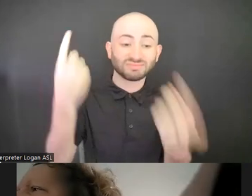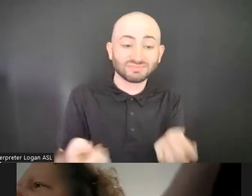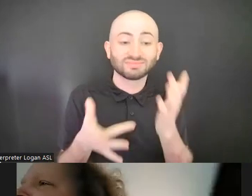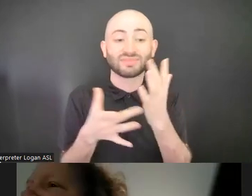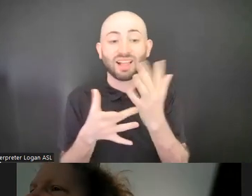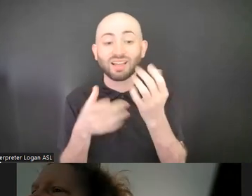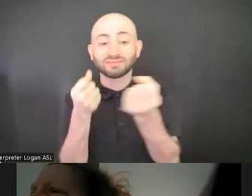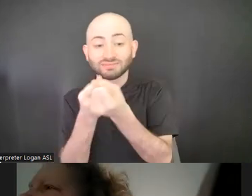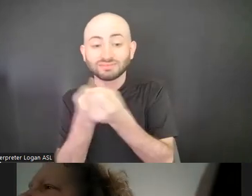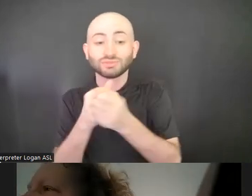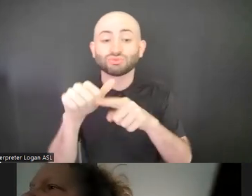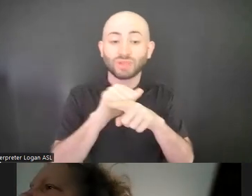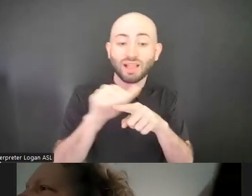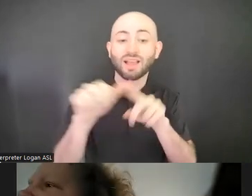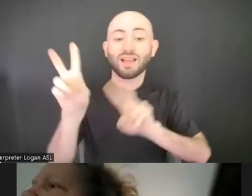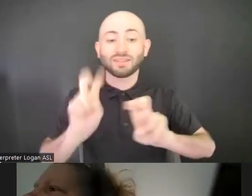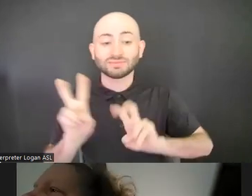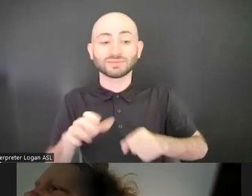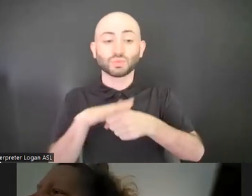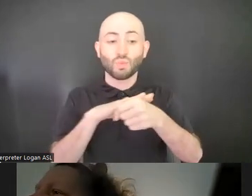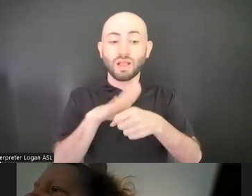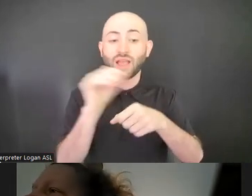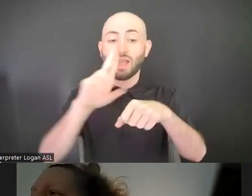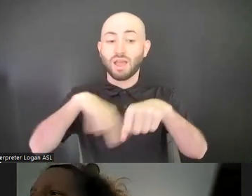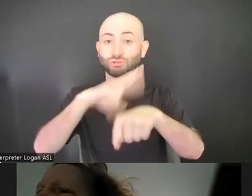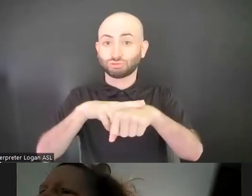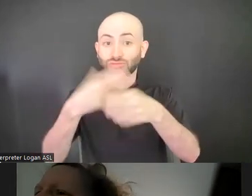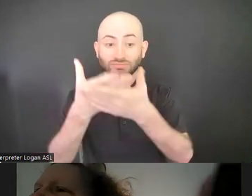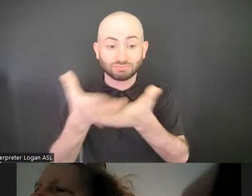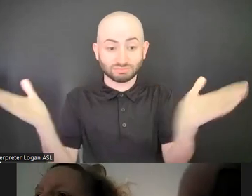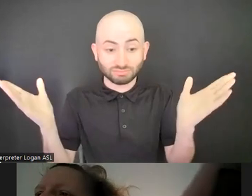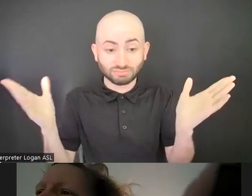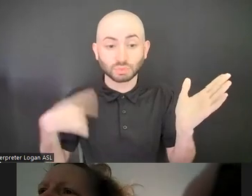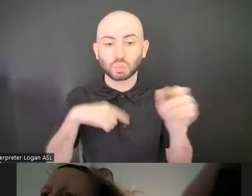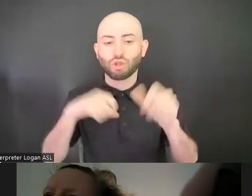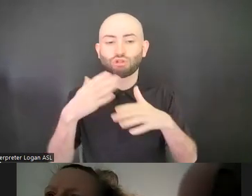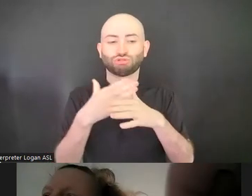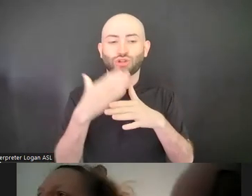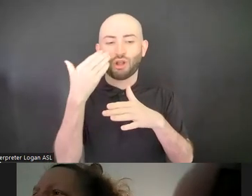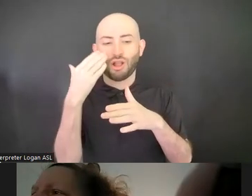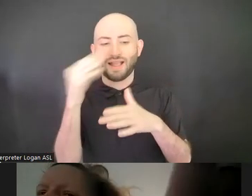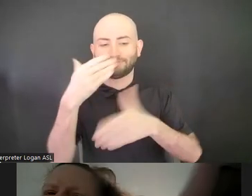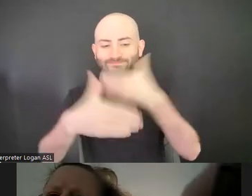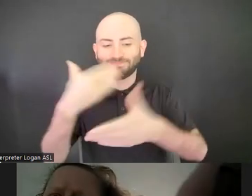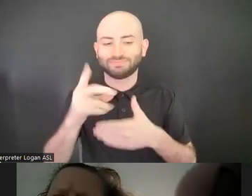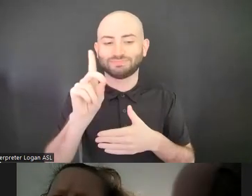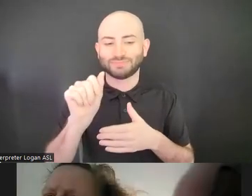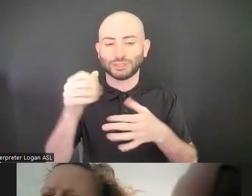share our knowledge and progress in disability justice and violence prevention our next slide has